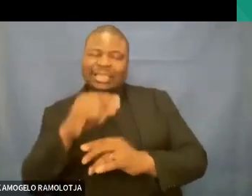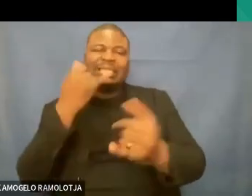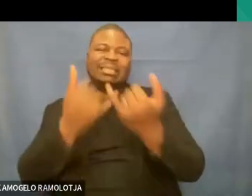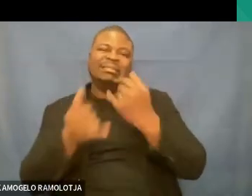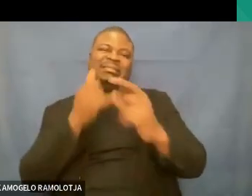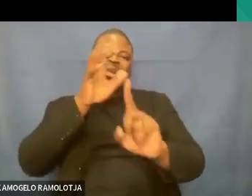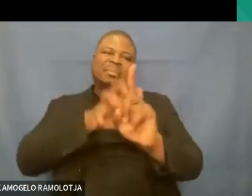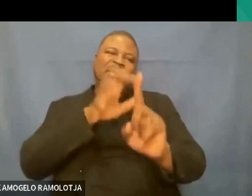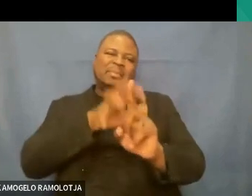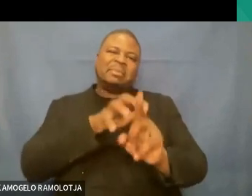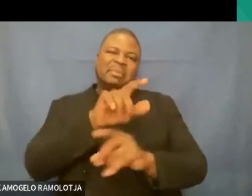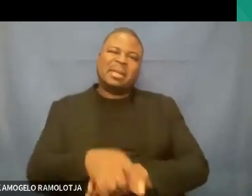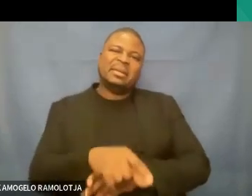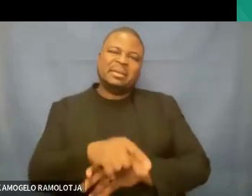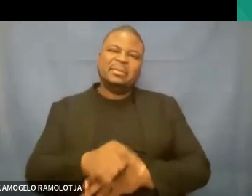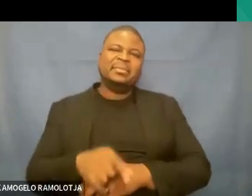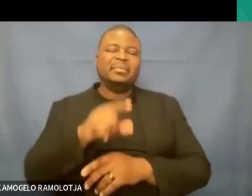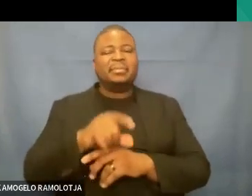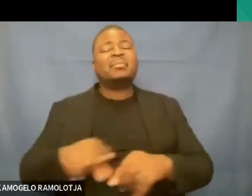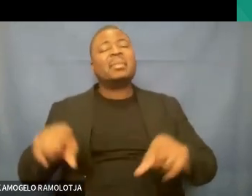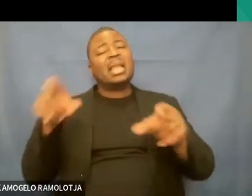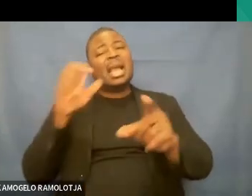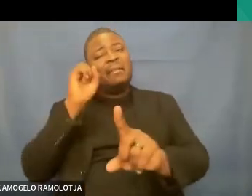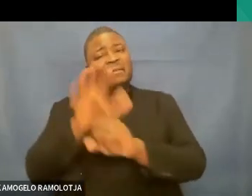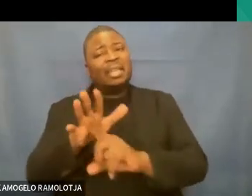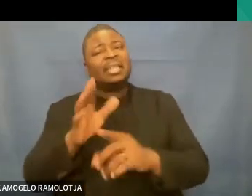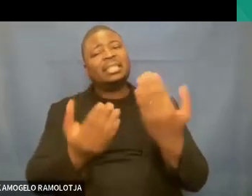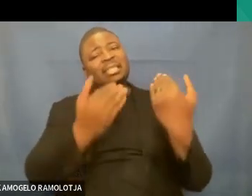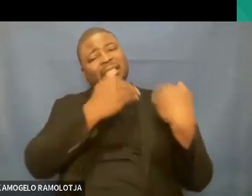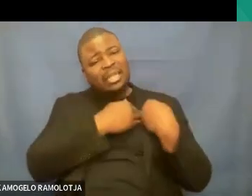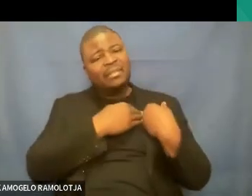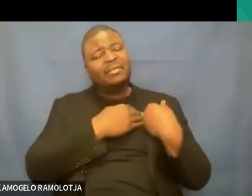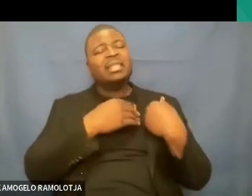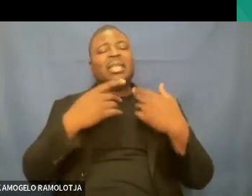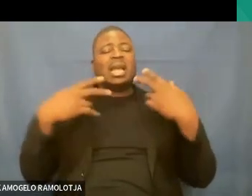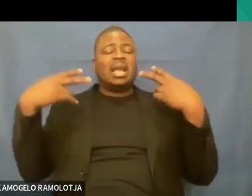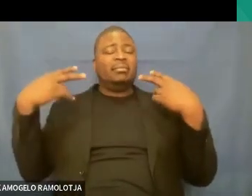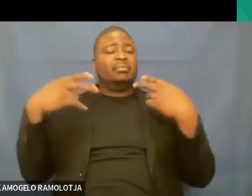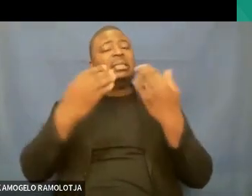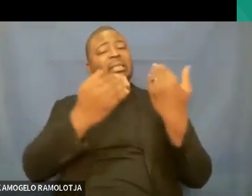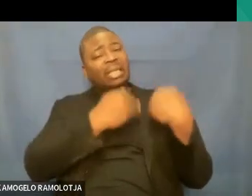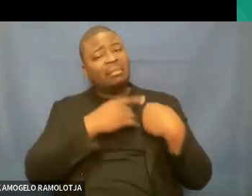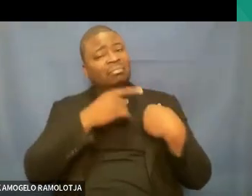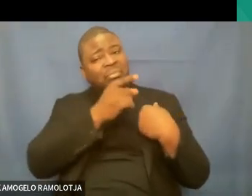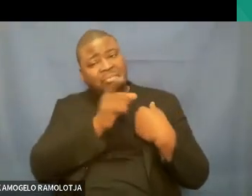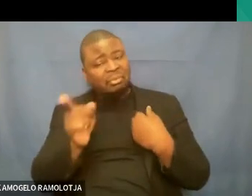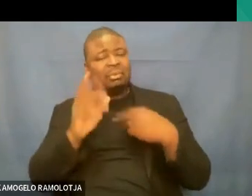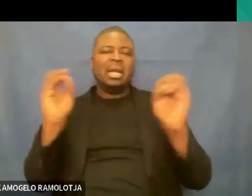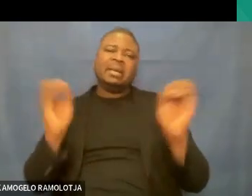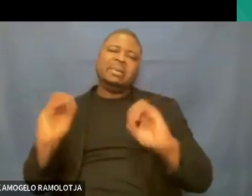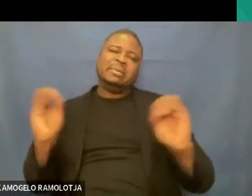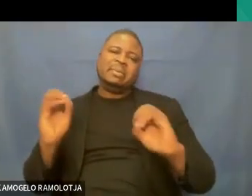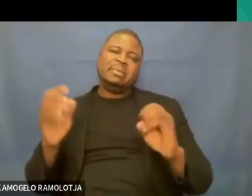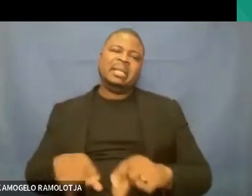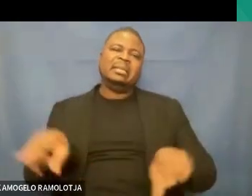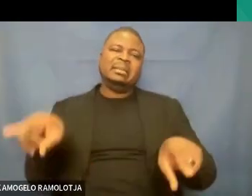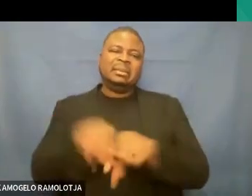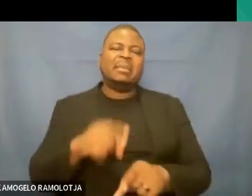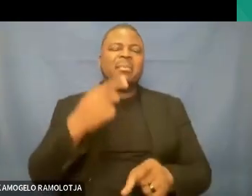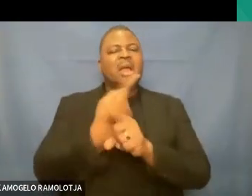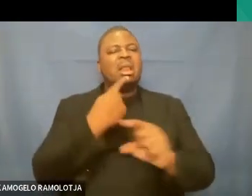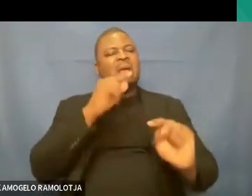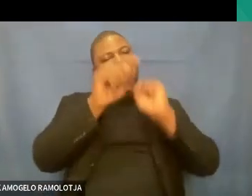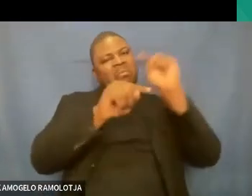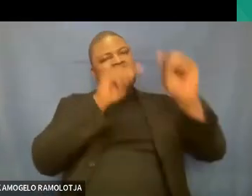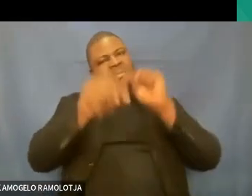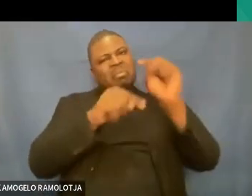And this reflects a crisis of safety and security. And with that, we're seeing stigma and discrimination coming up as a top human